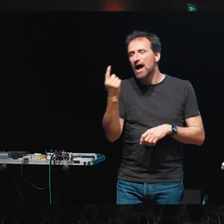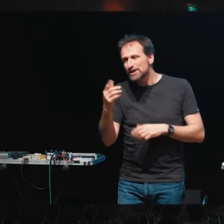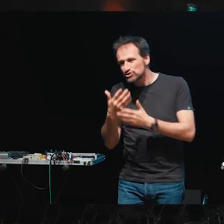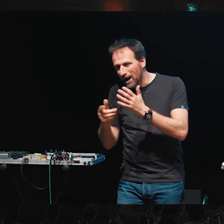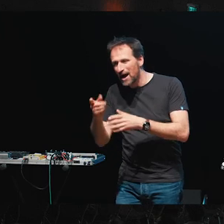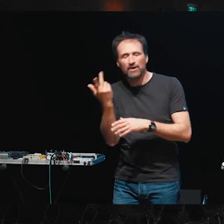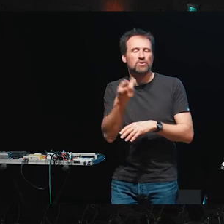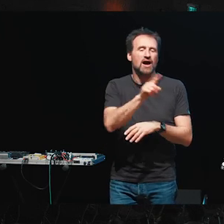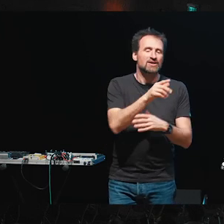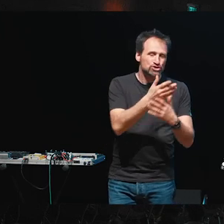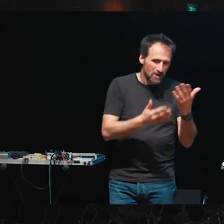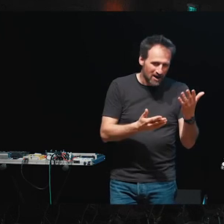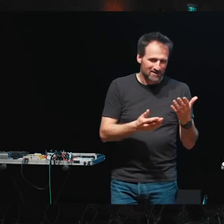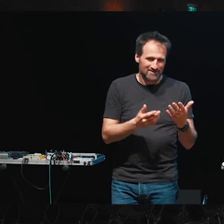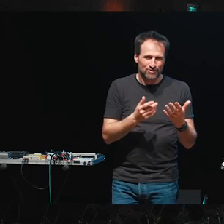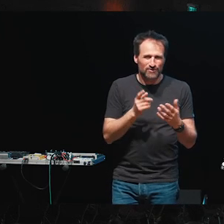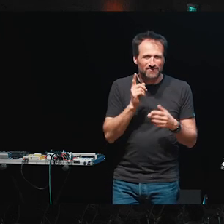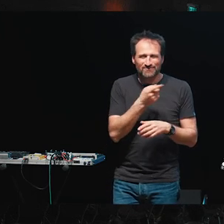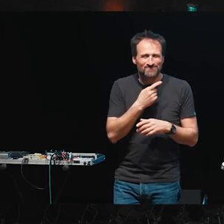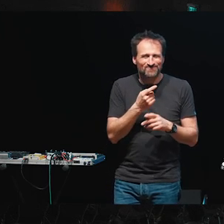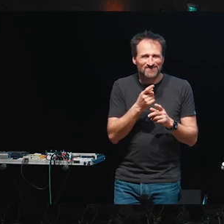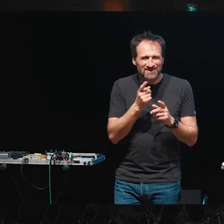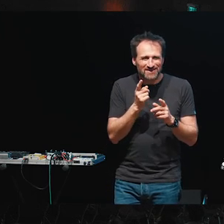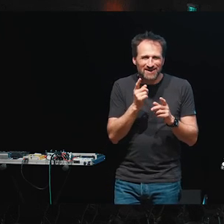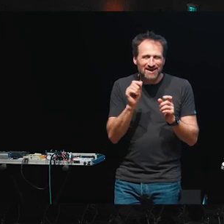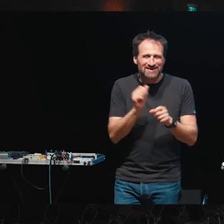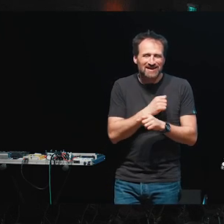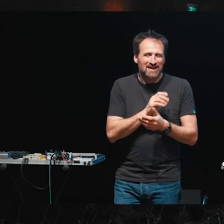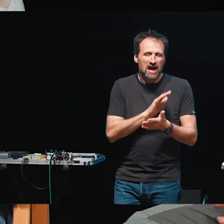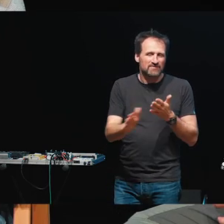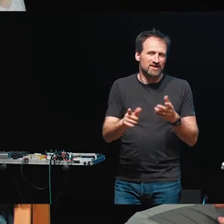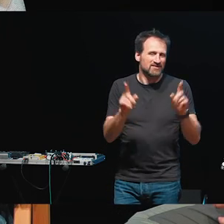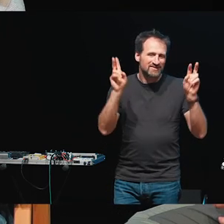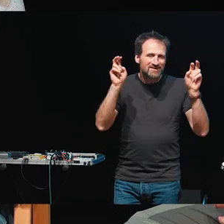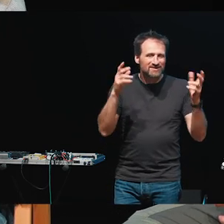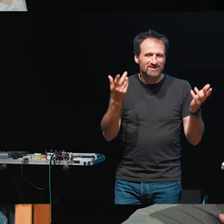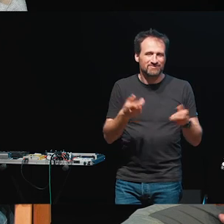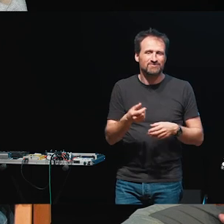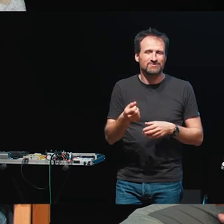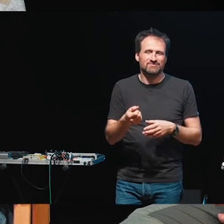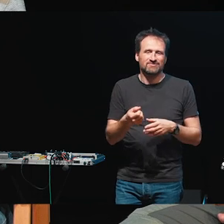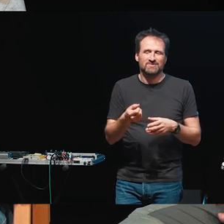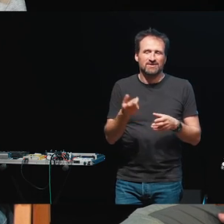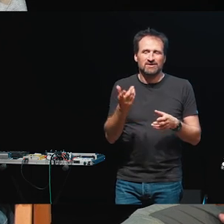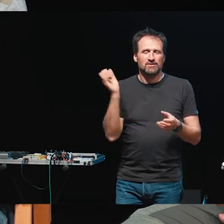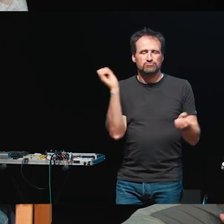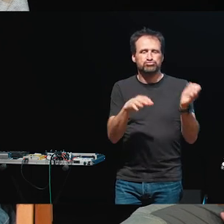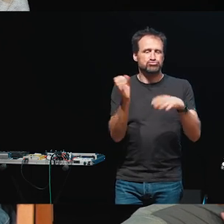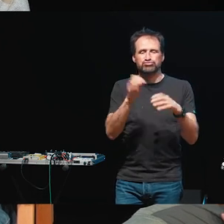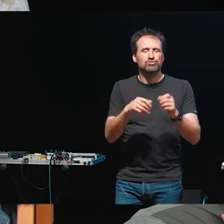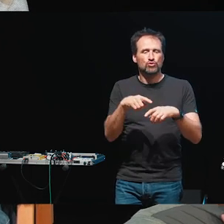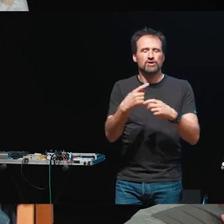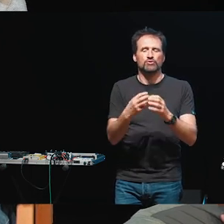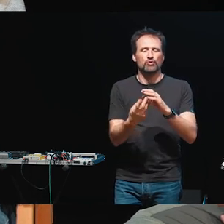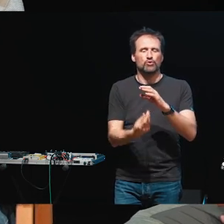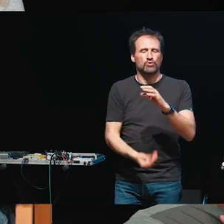to be reasonable there. We can't put the kitchen sink in there. I think it's going to be